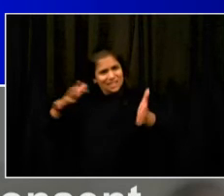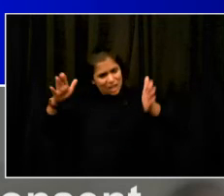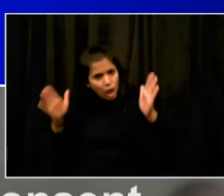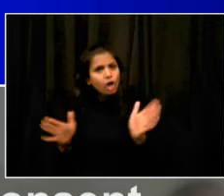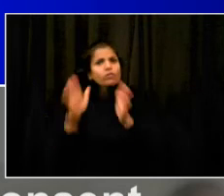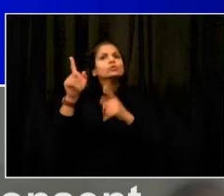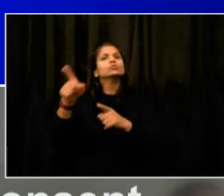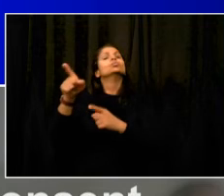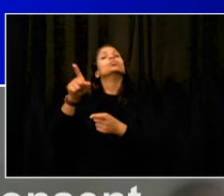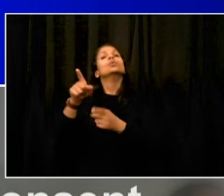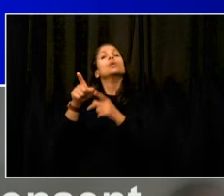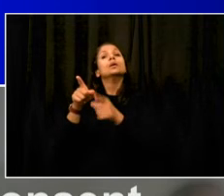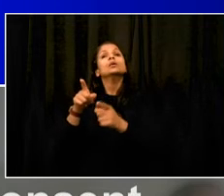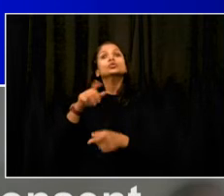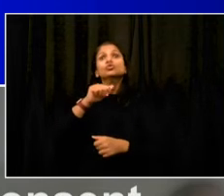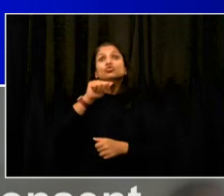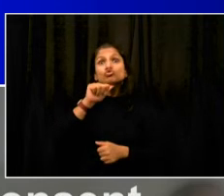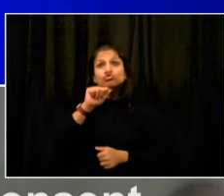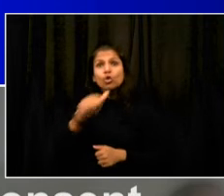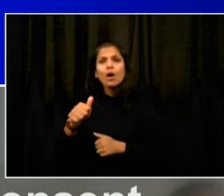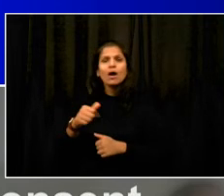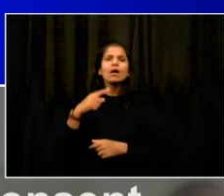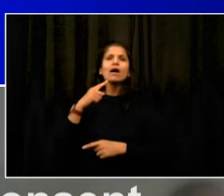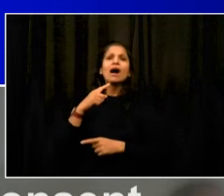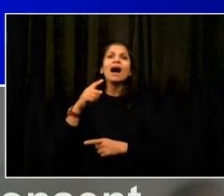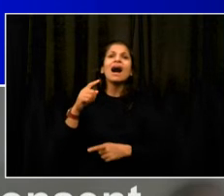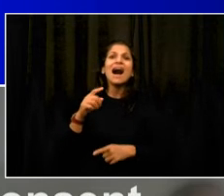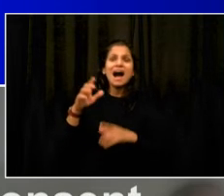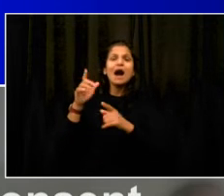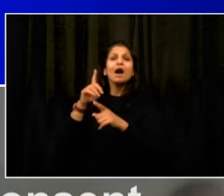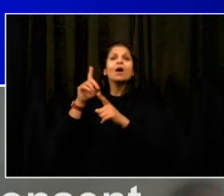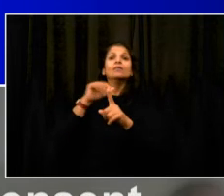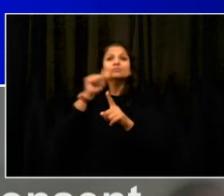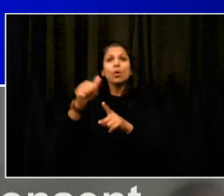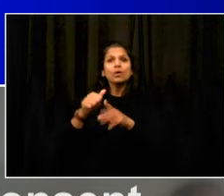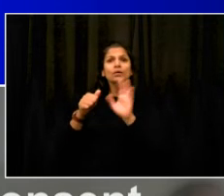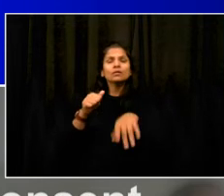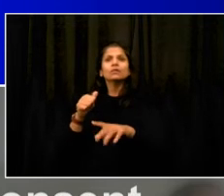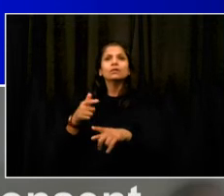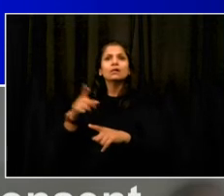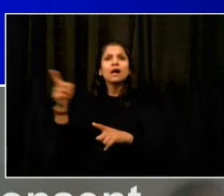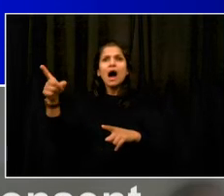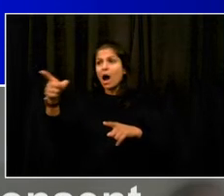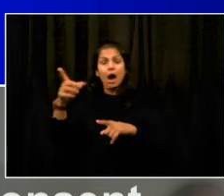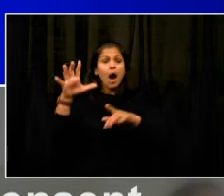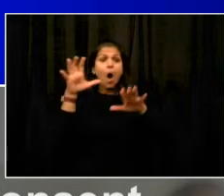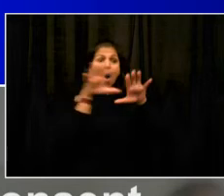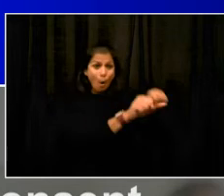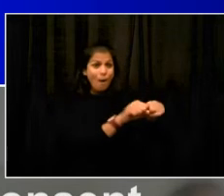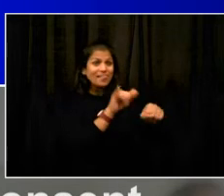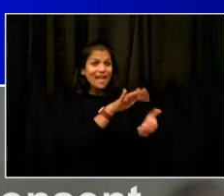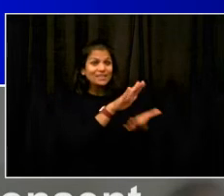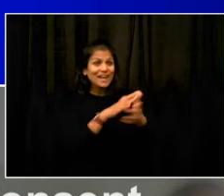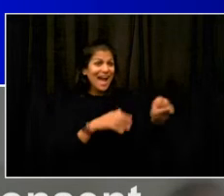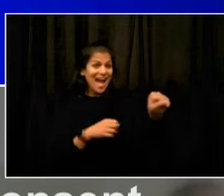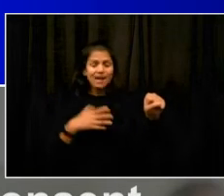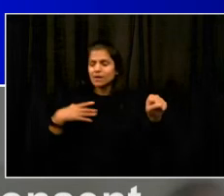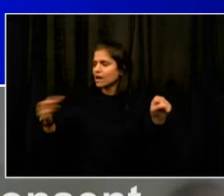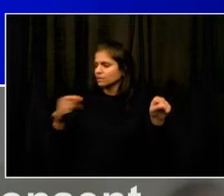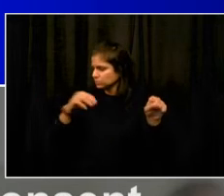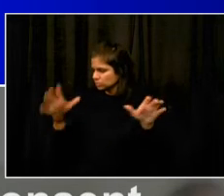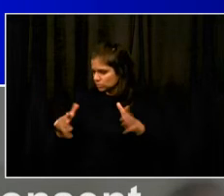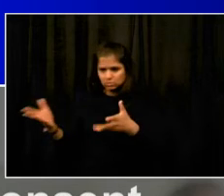seats. We've talked about this many times. I want to say it really clearly to all parents. If you are holding a seat in in-person